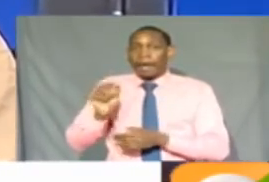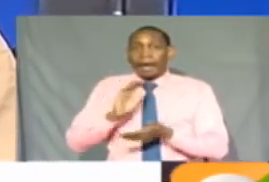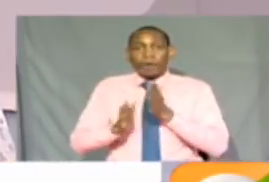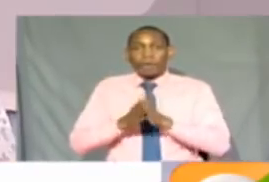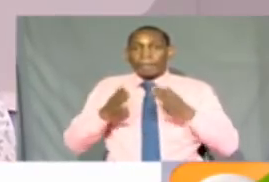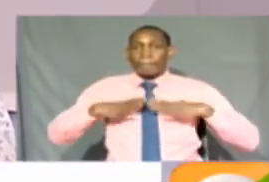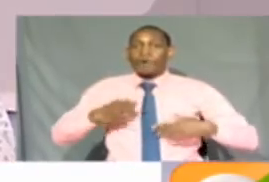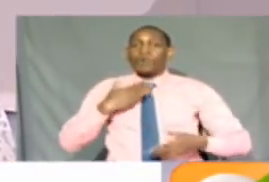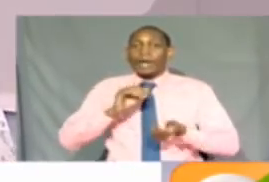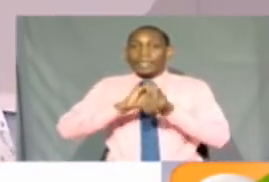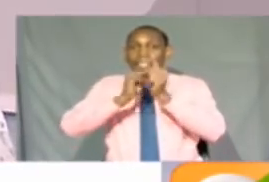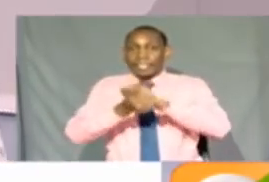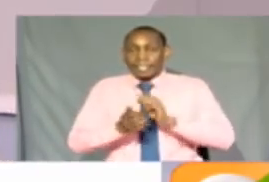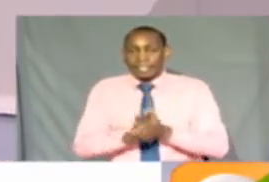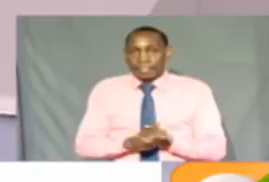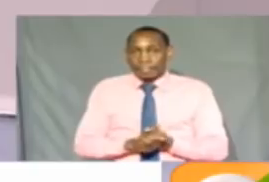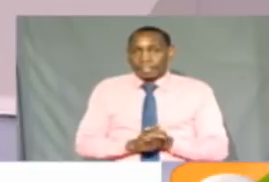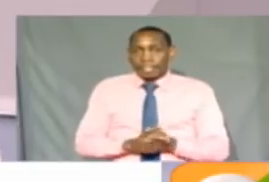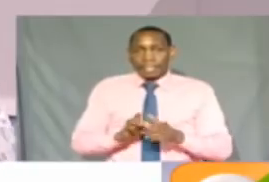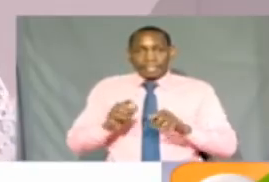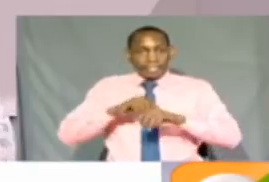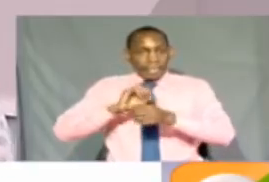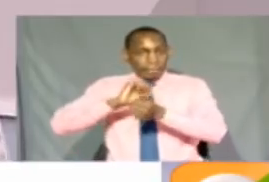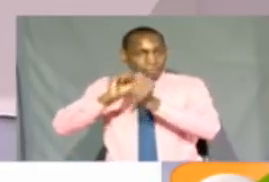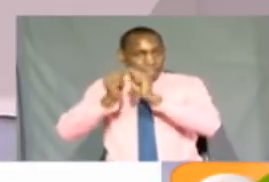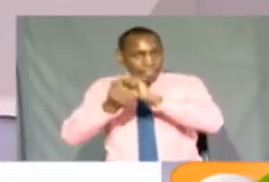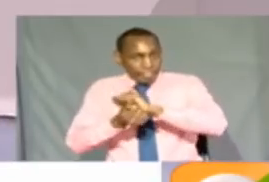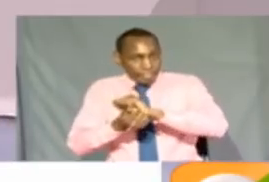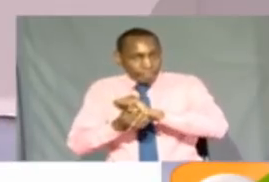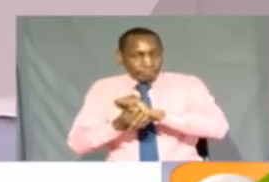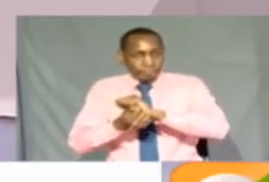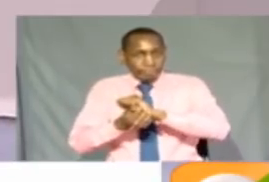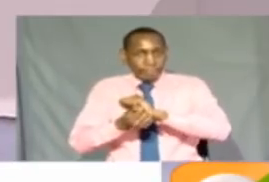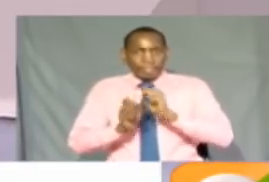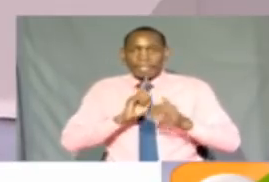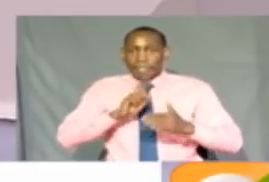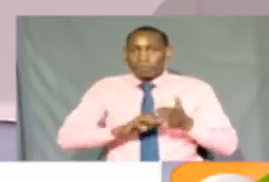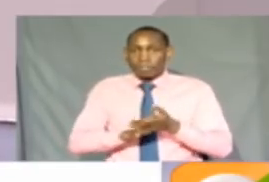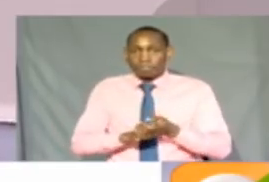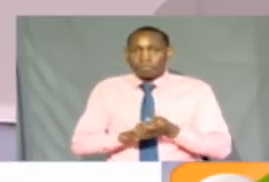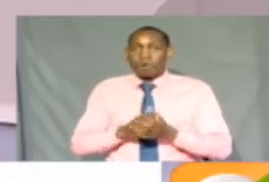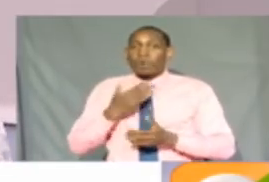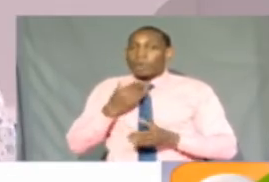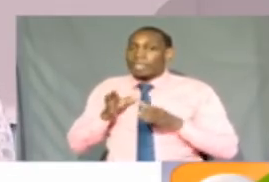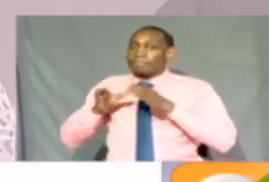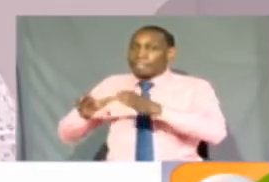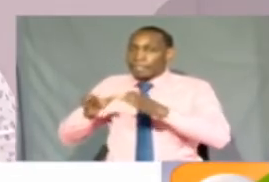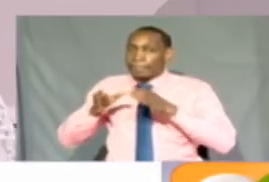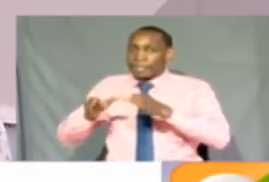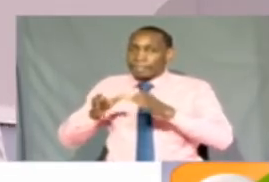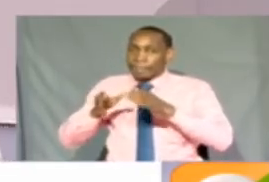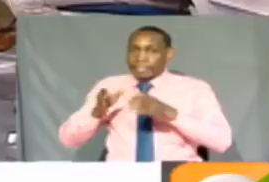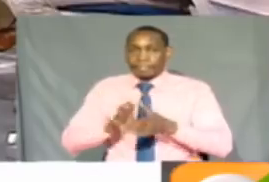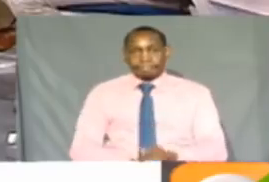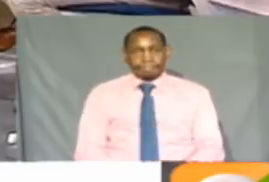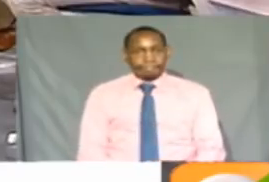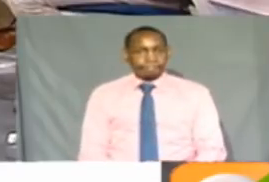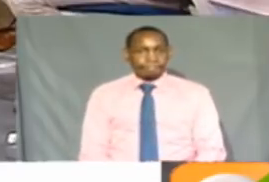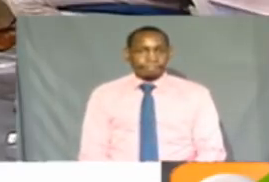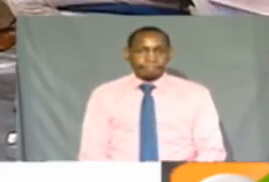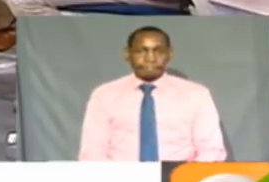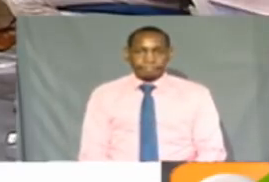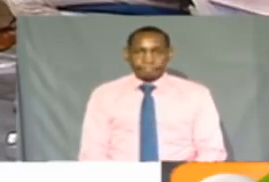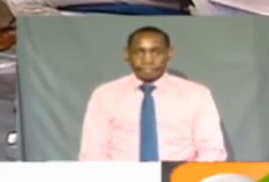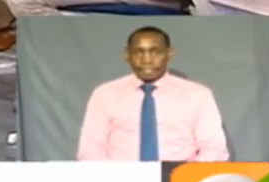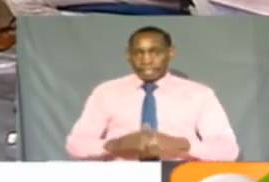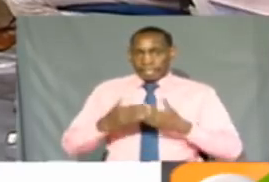problem we have. Right. No woman wants to say, and the moment we change it, men say, you're becoming men. Yes, exactly. Yeah. So it's like,